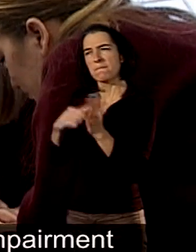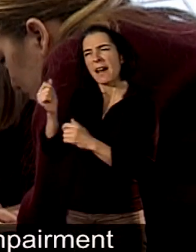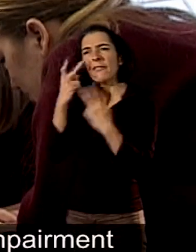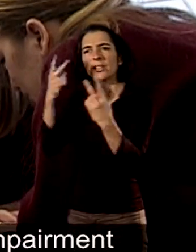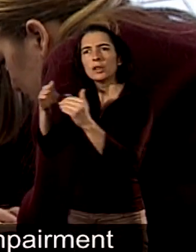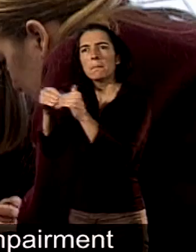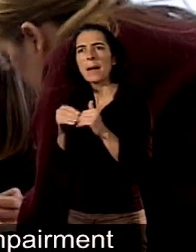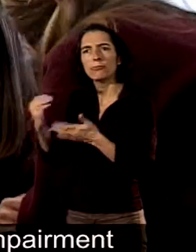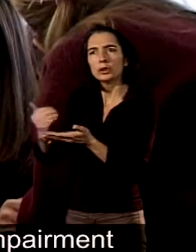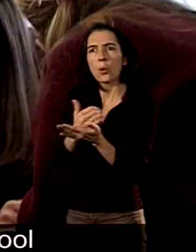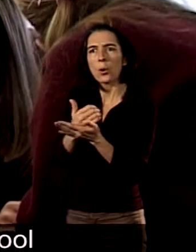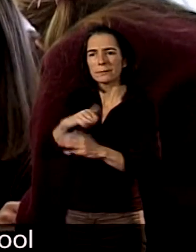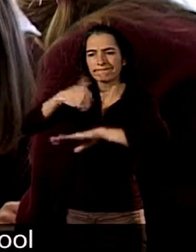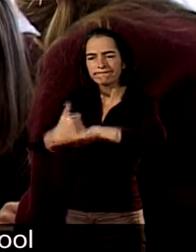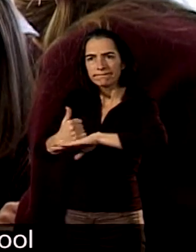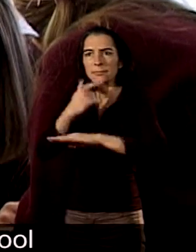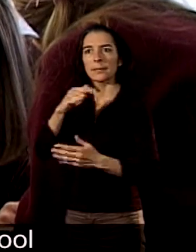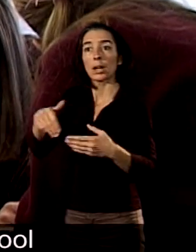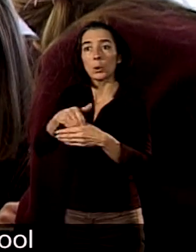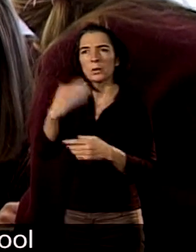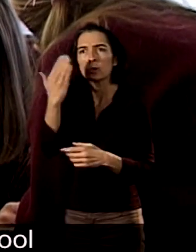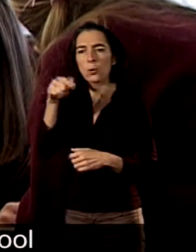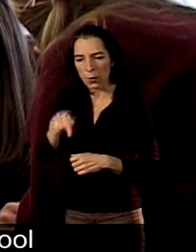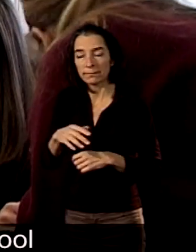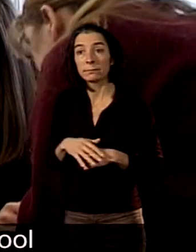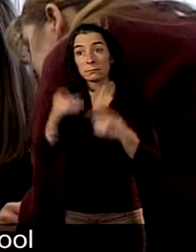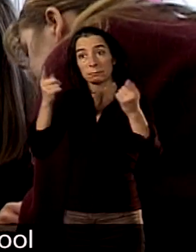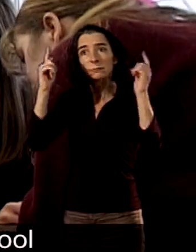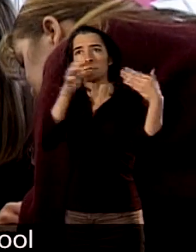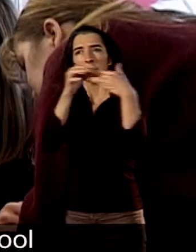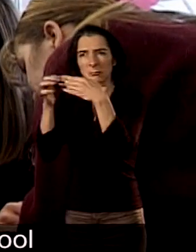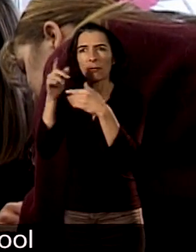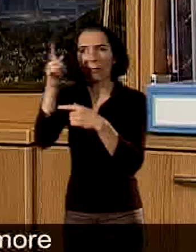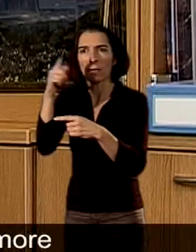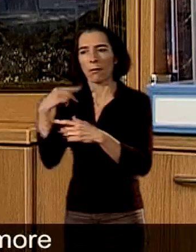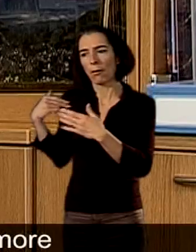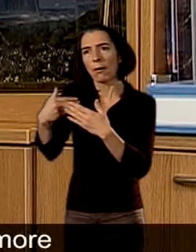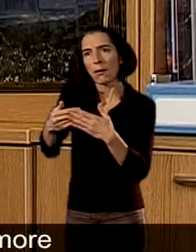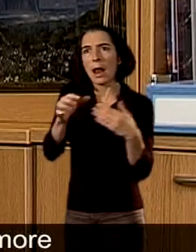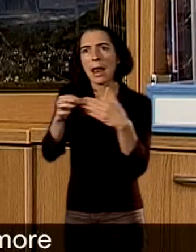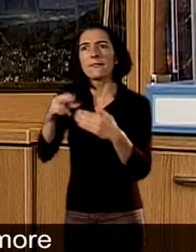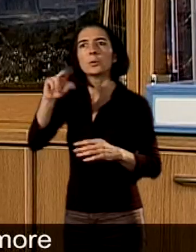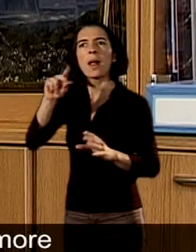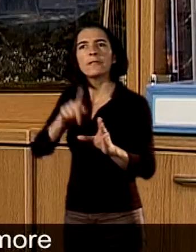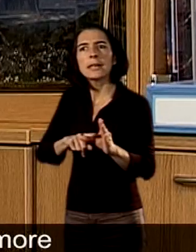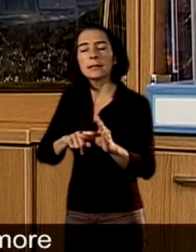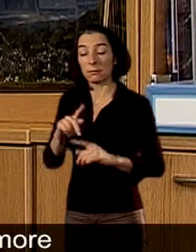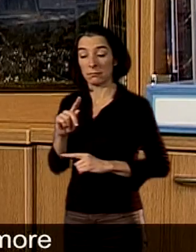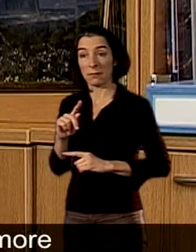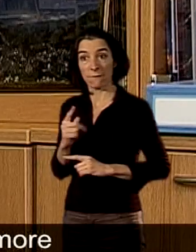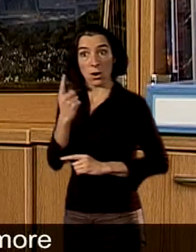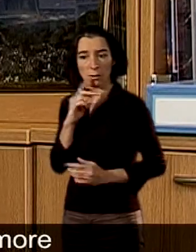school site. Vanessa Wiseman has led the school for 12 years. When I first came, it was perhaps more